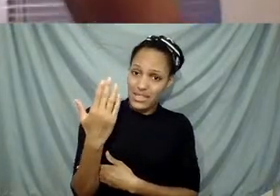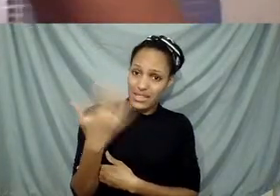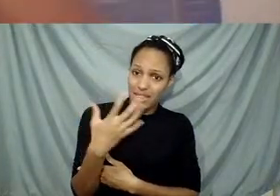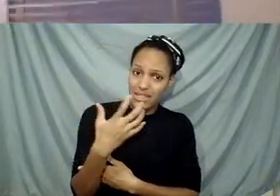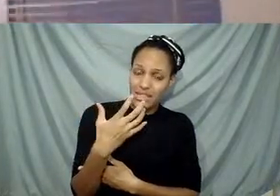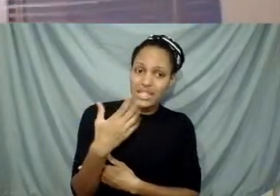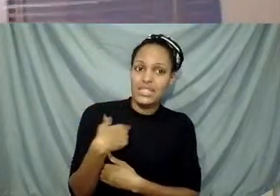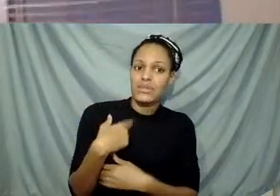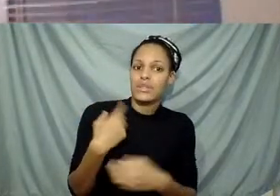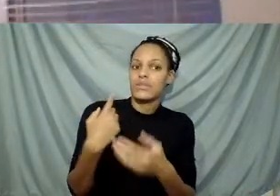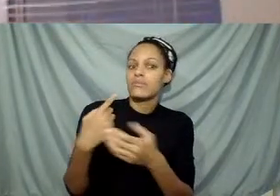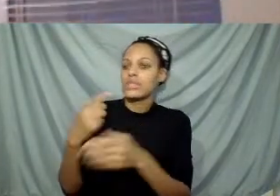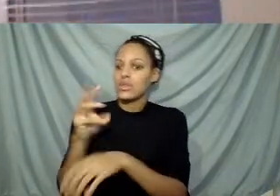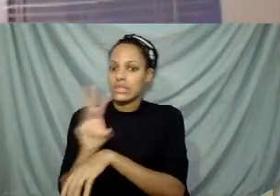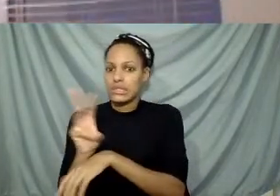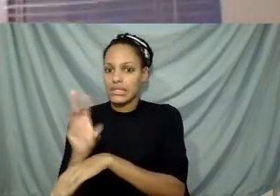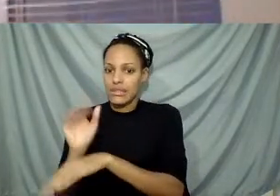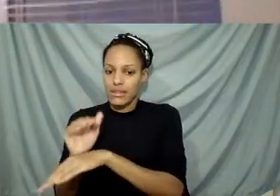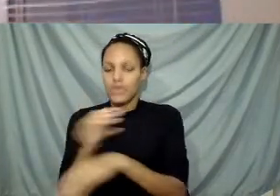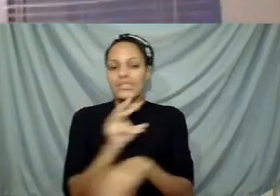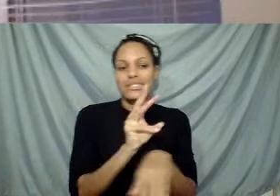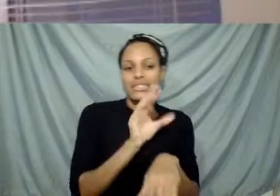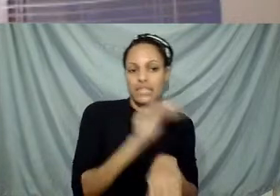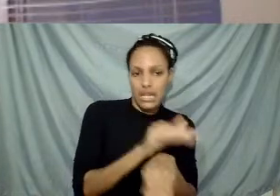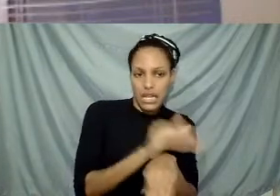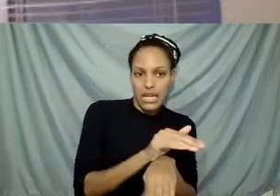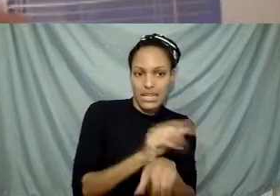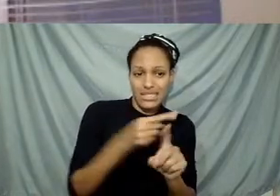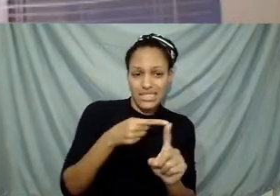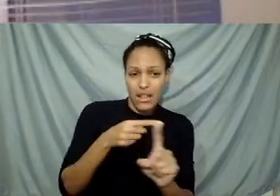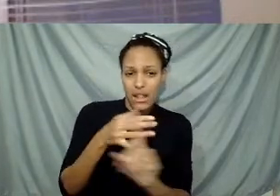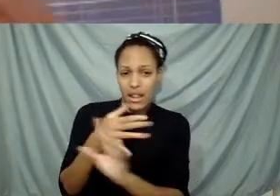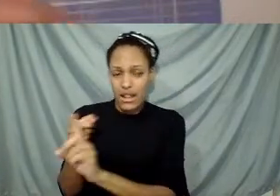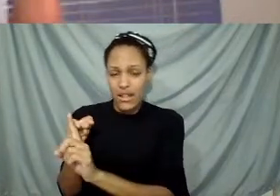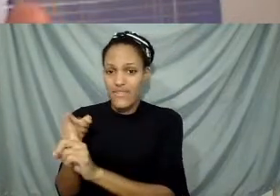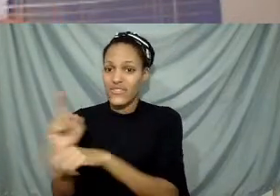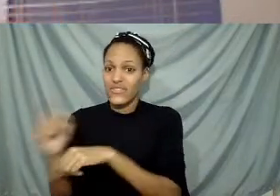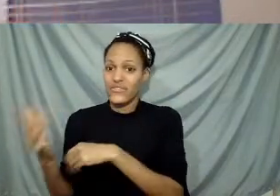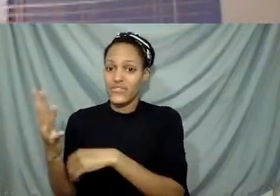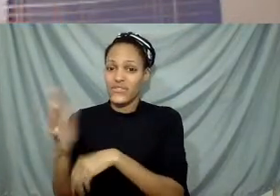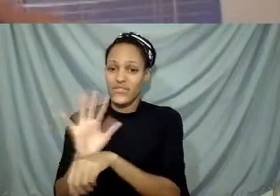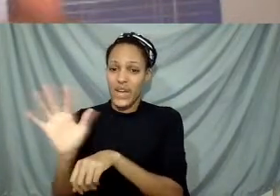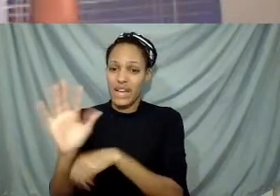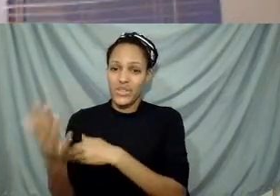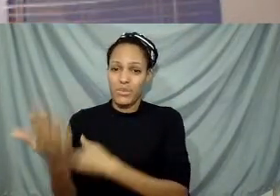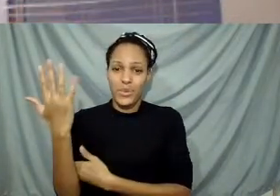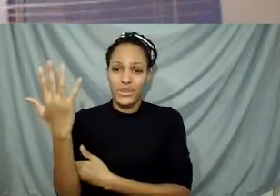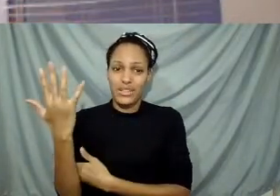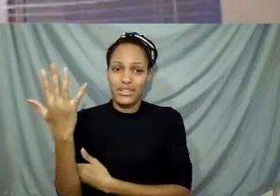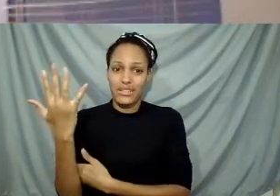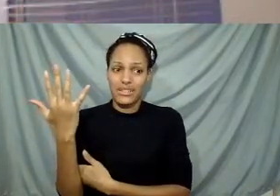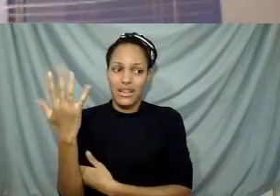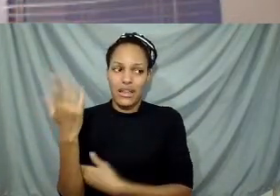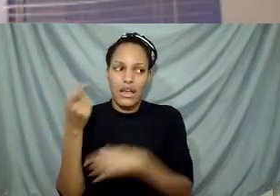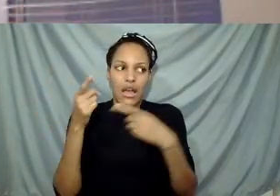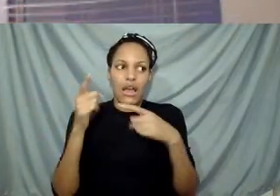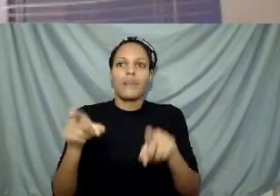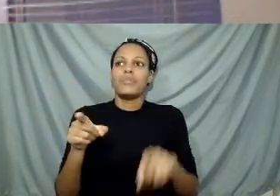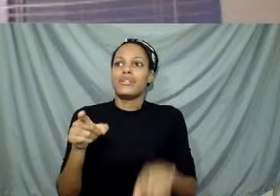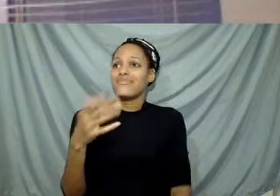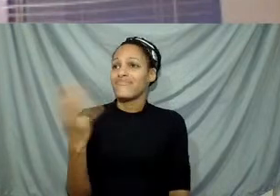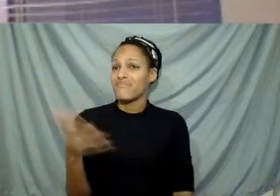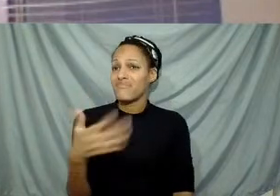p.m. until 5 o'clock in the morning. I would say this would happen at least every other month,